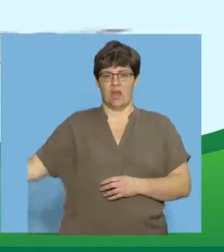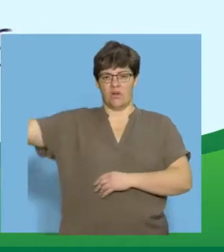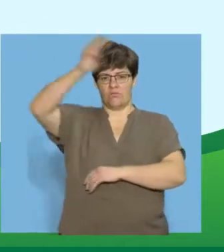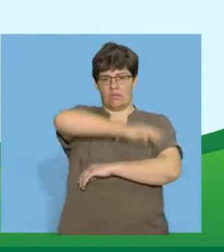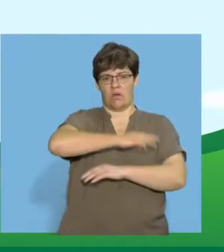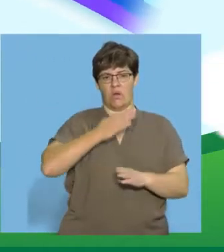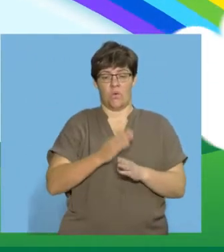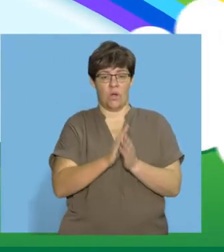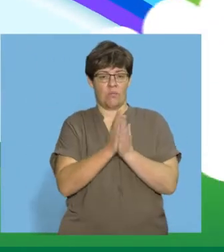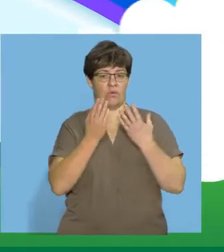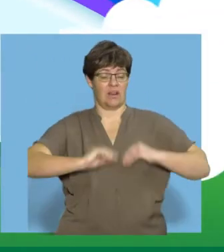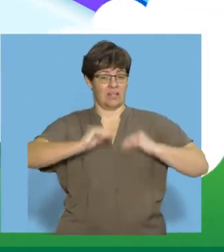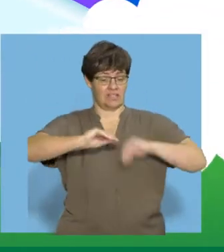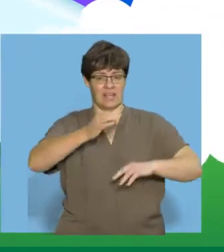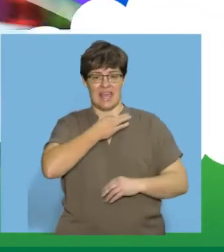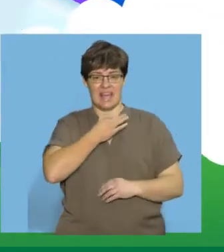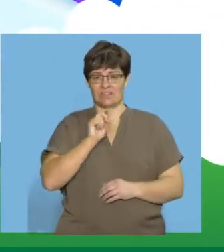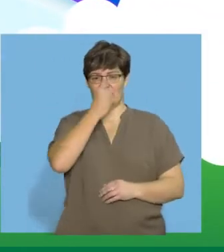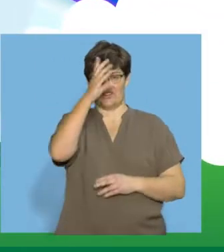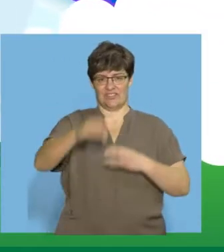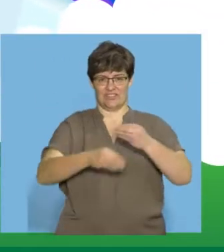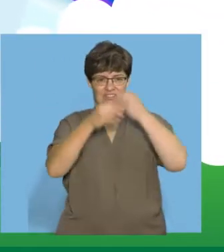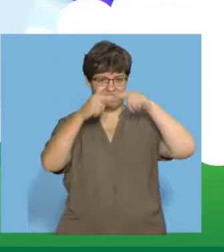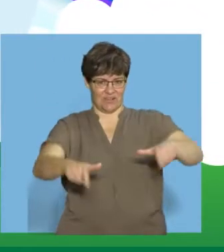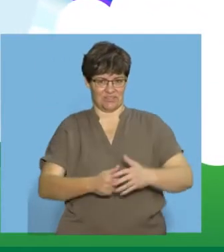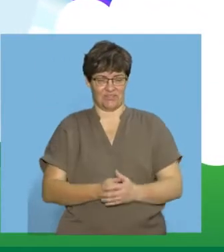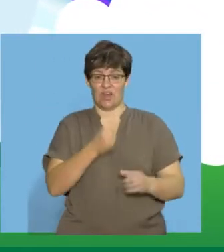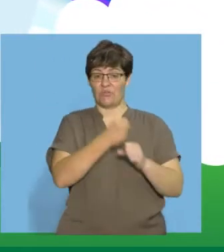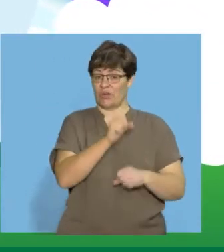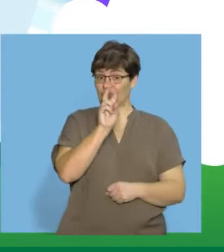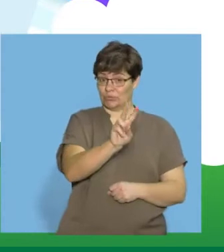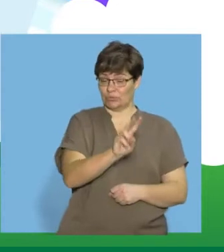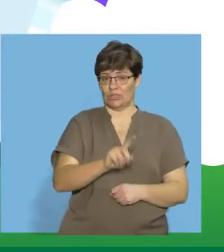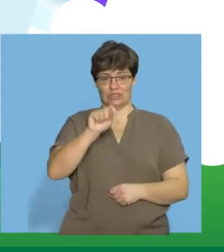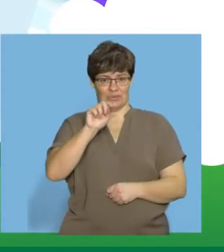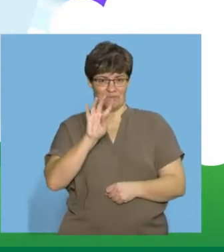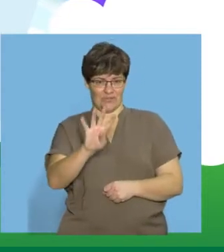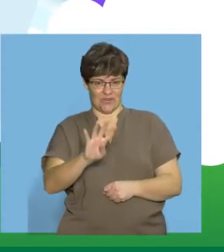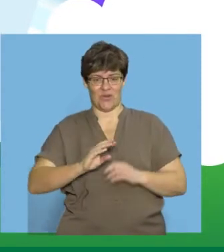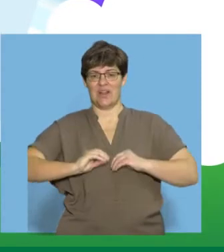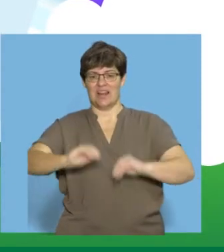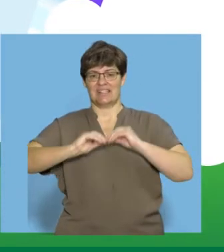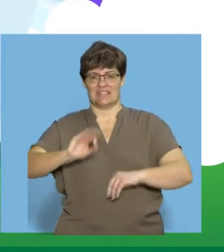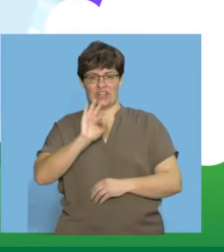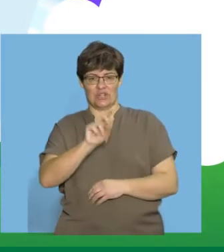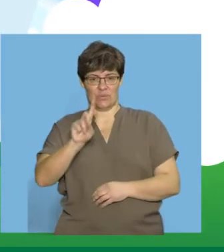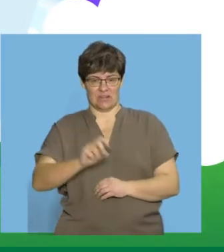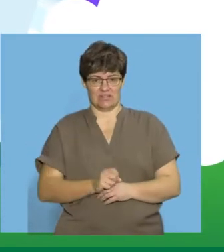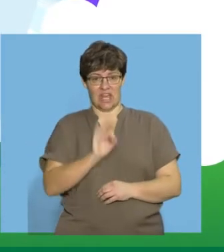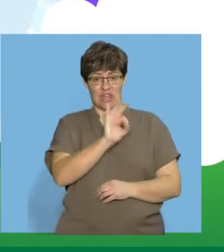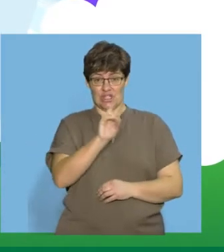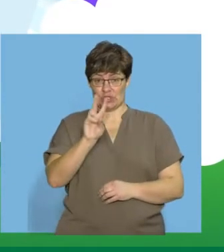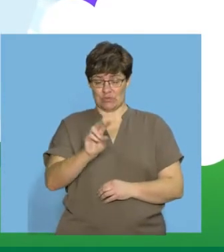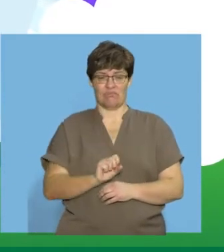This is a Rainbow Workbook lesson for English First Additional Language, Grade 2, Term 4, Lessons 31,